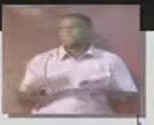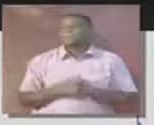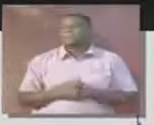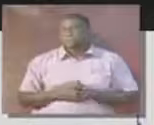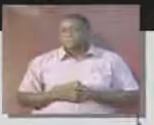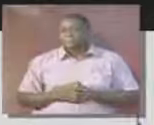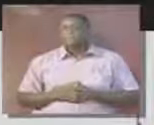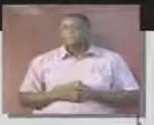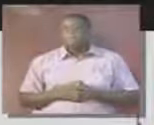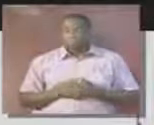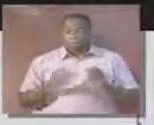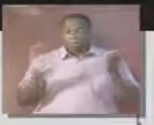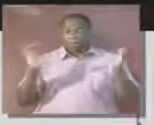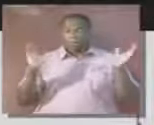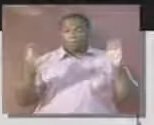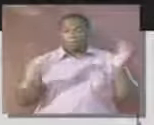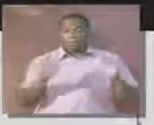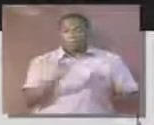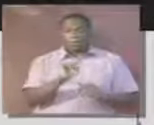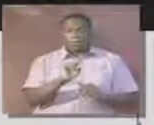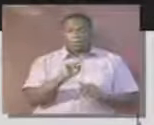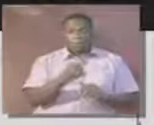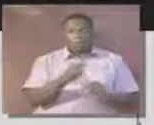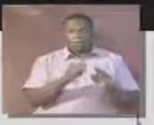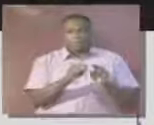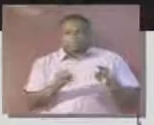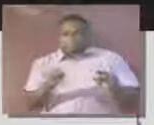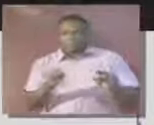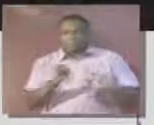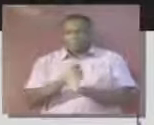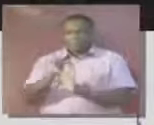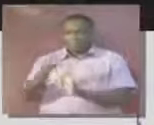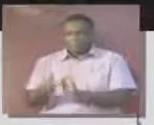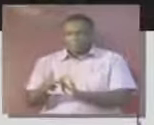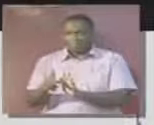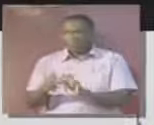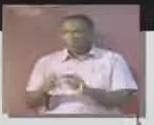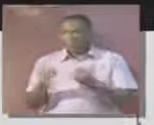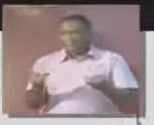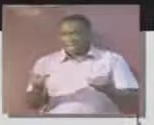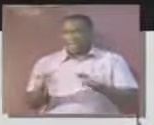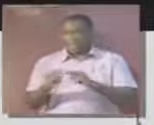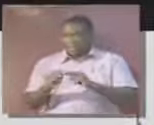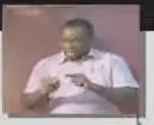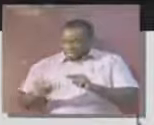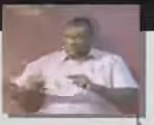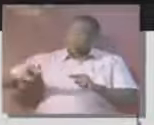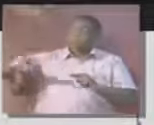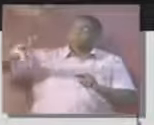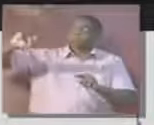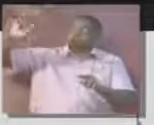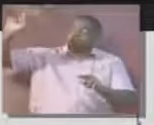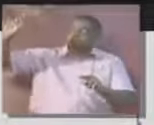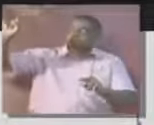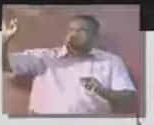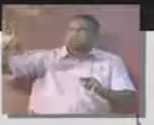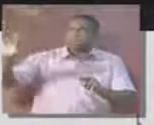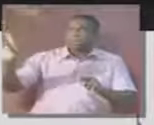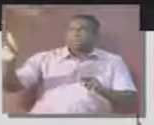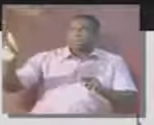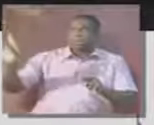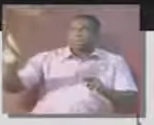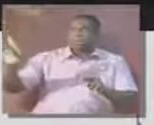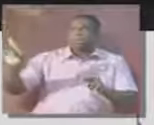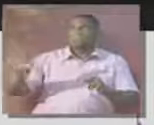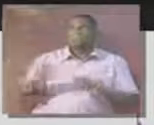September timeframe. And although we do see that we may see smaller numbers towards the right-hand end, we do